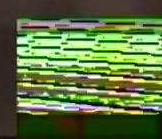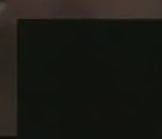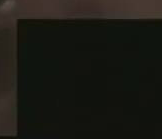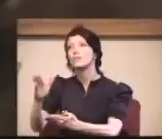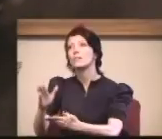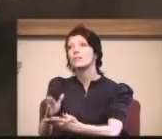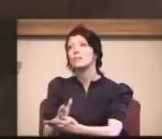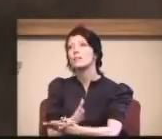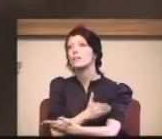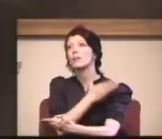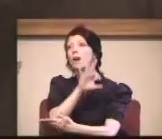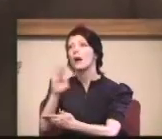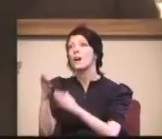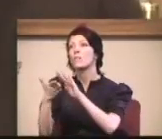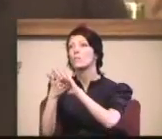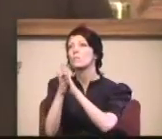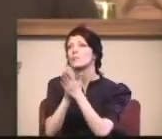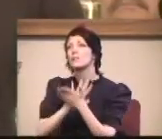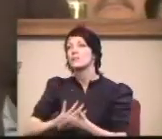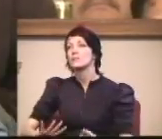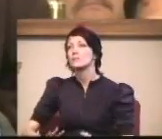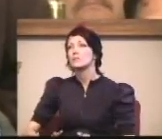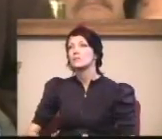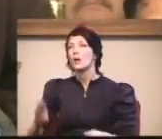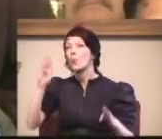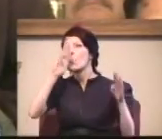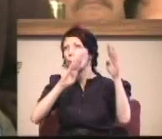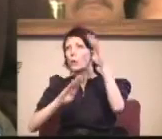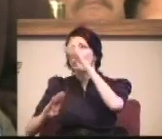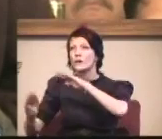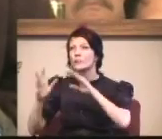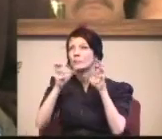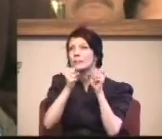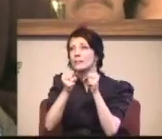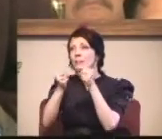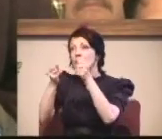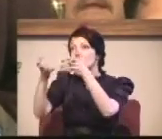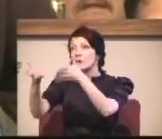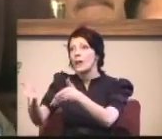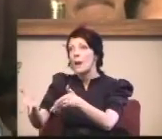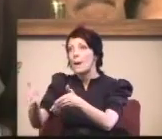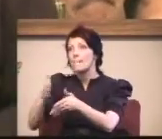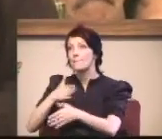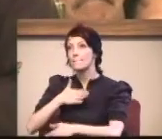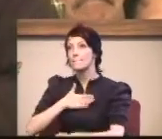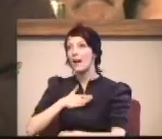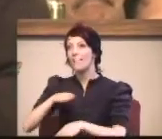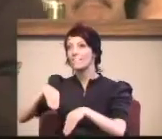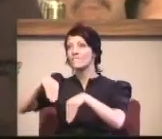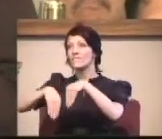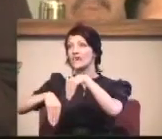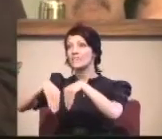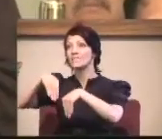your cares down at my feet.